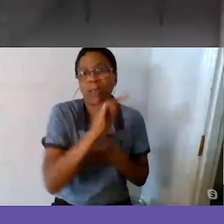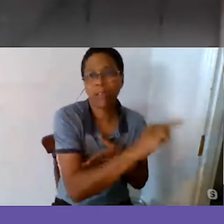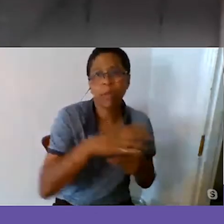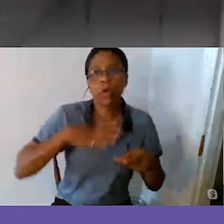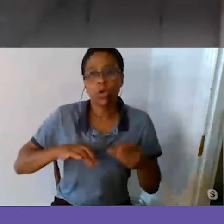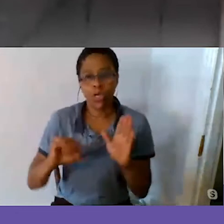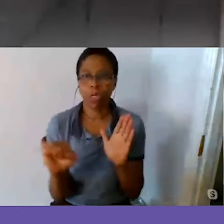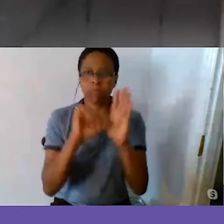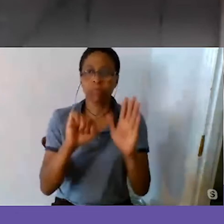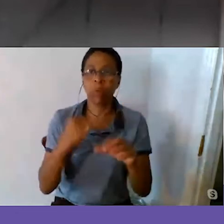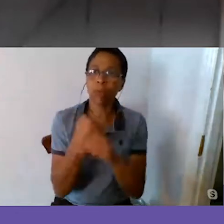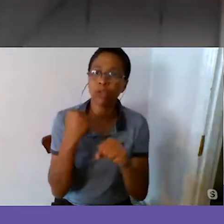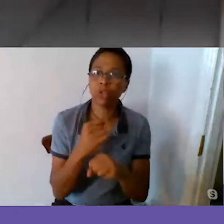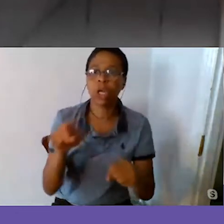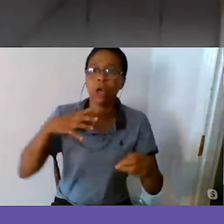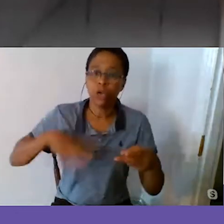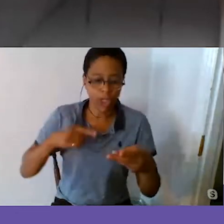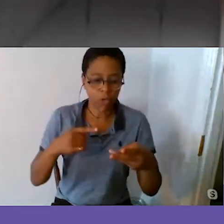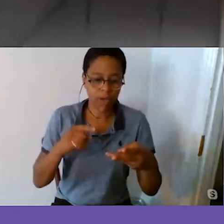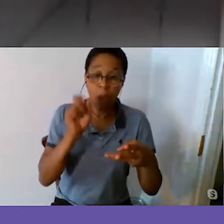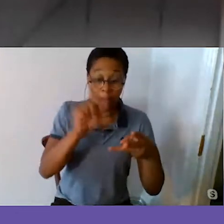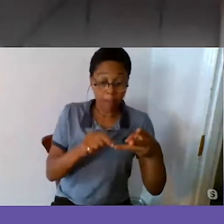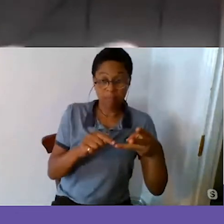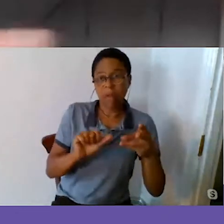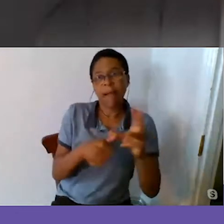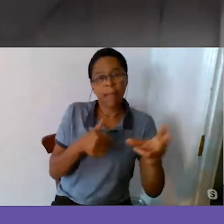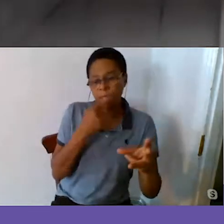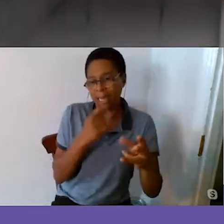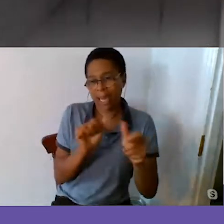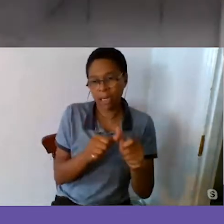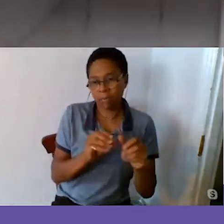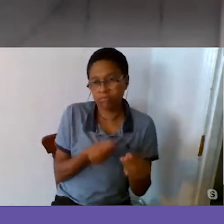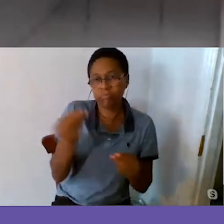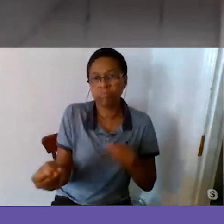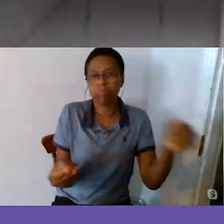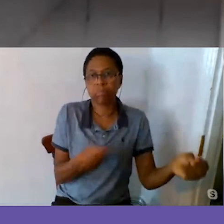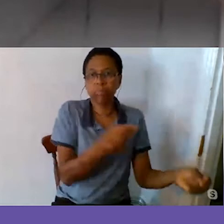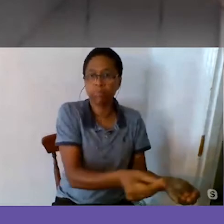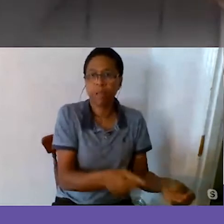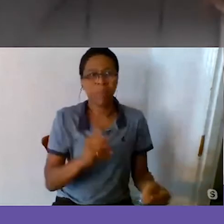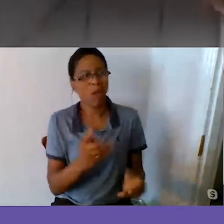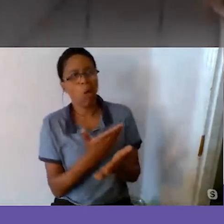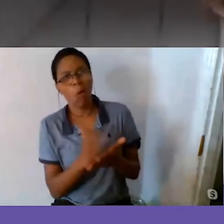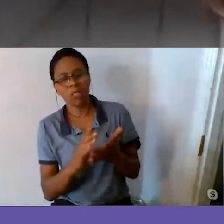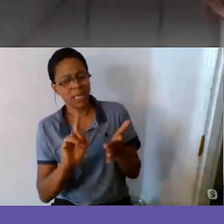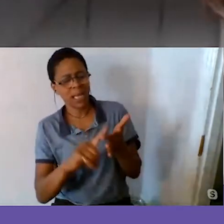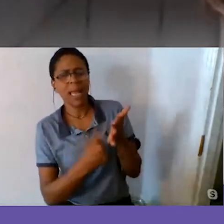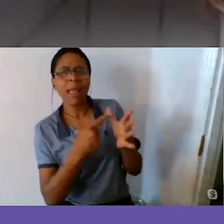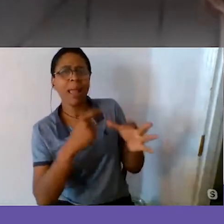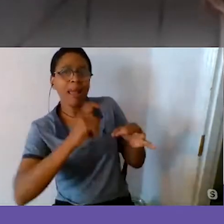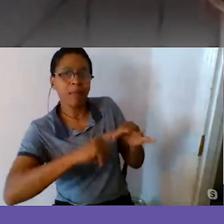usually have a European distributor. And obviously, an Iraqi filmmaker is not going to have any of those things. So it's just trying